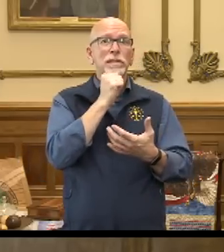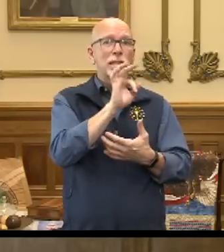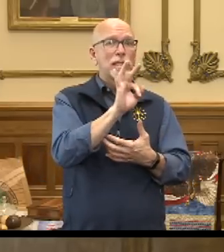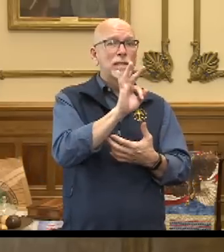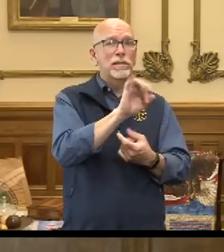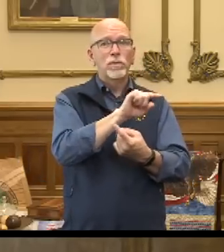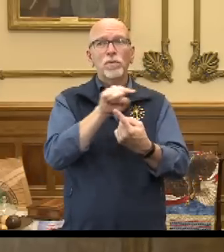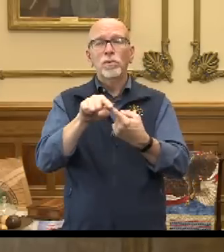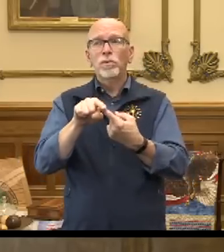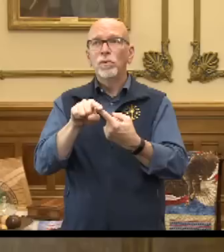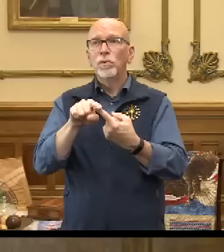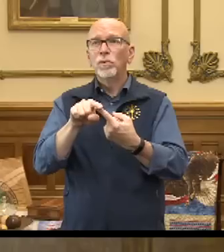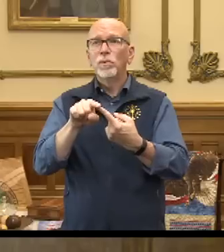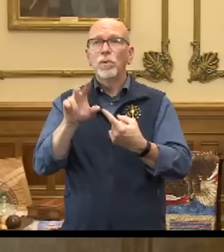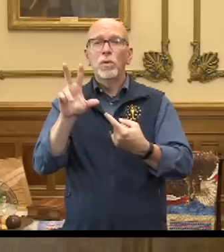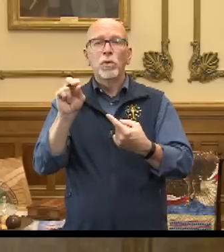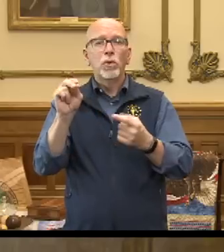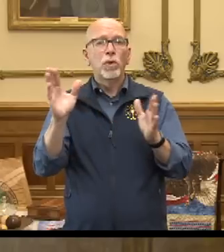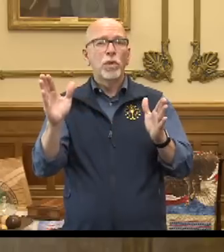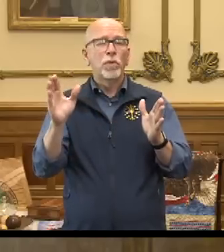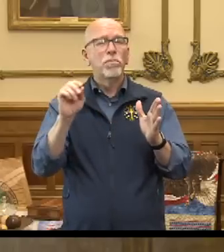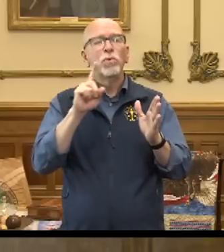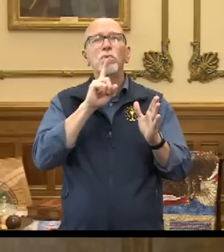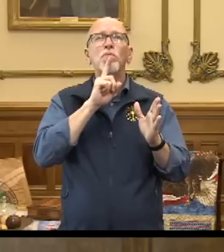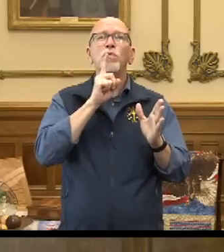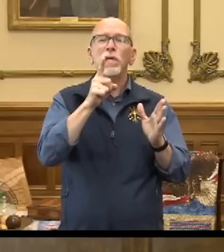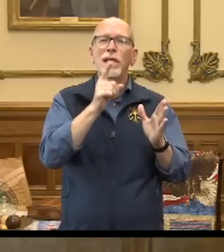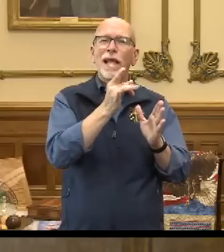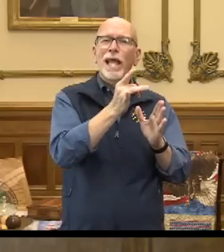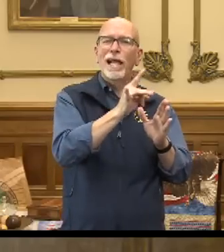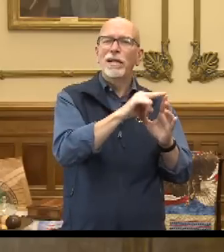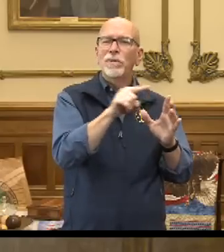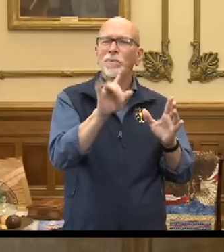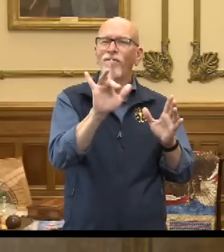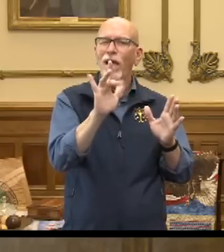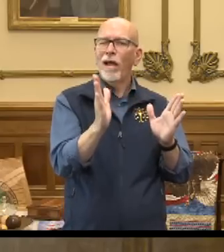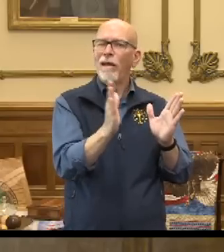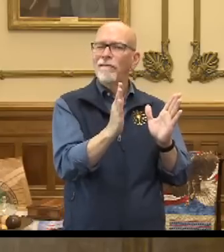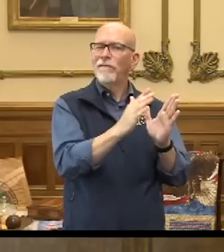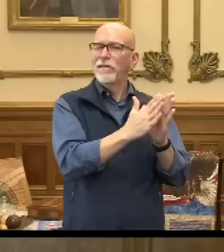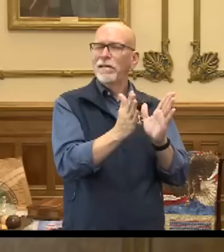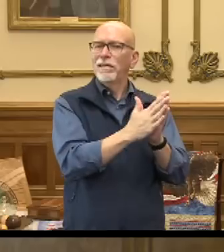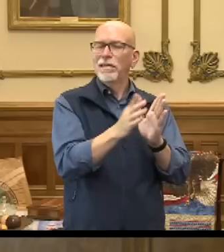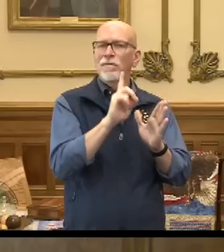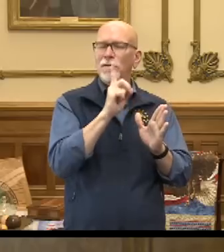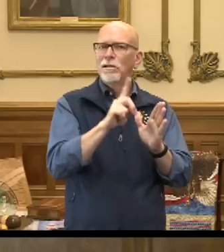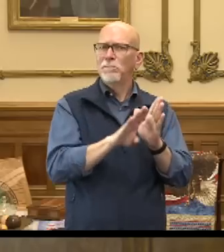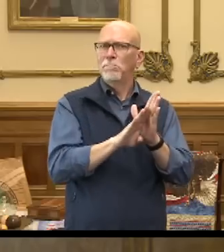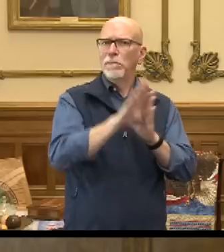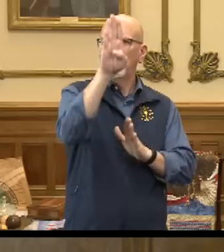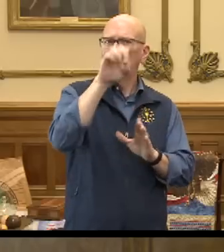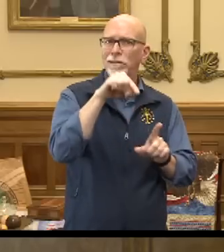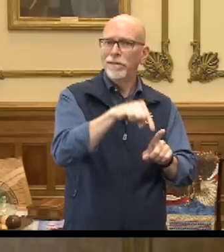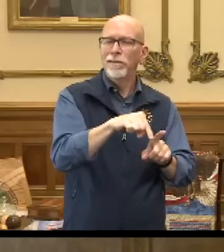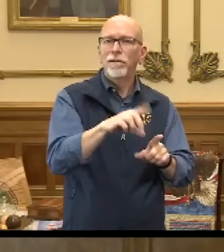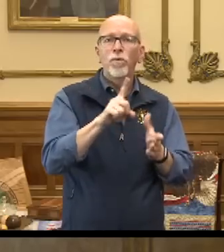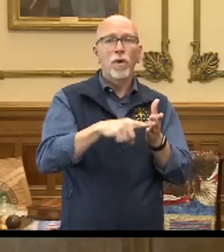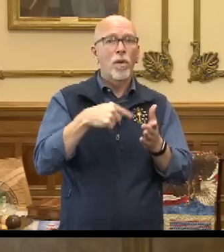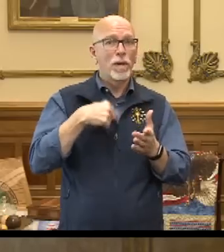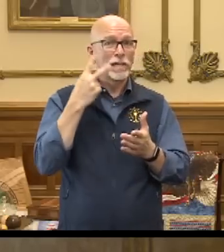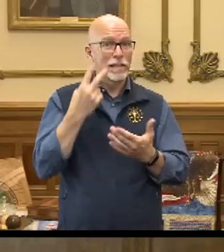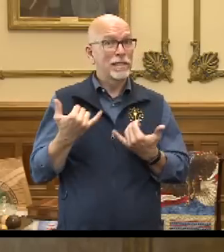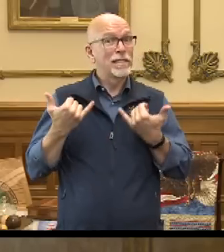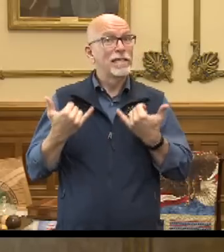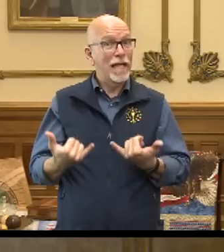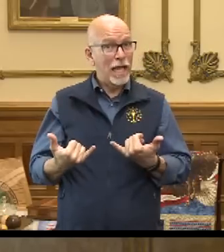19 to 30, but really it's truly those 18 to 25-year-olds had really peaked. And what we are seeing